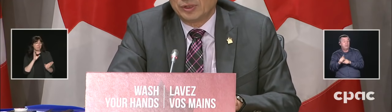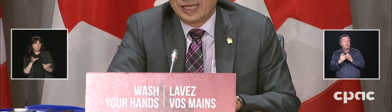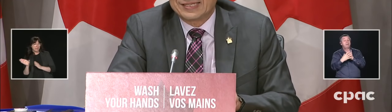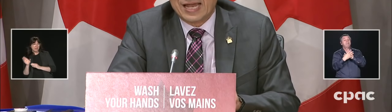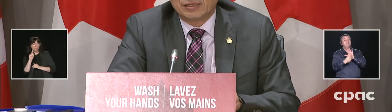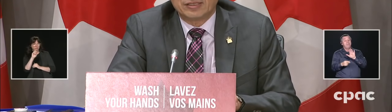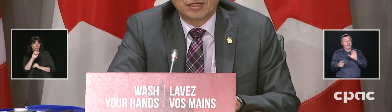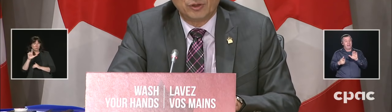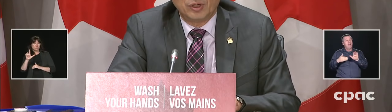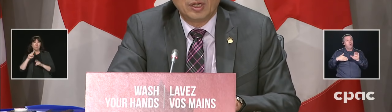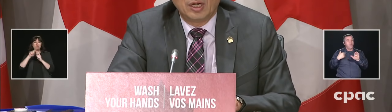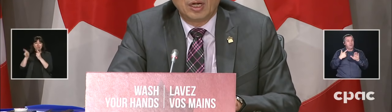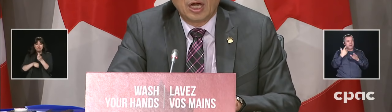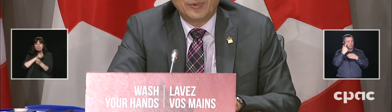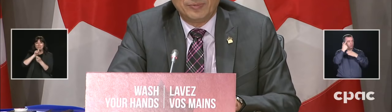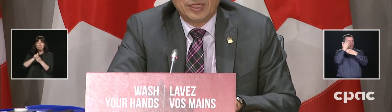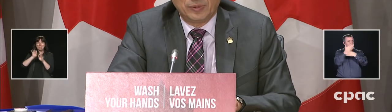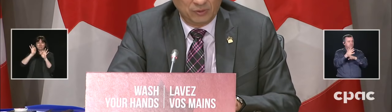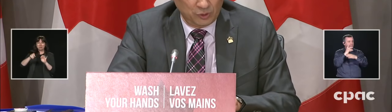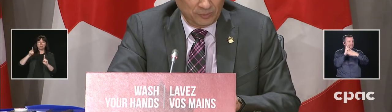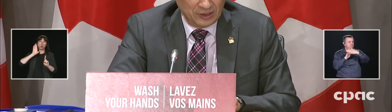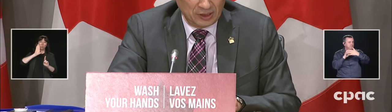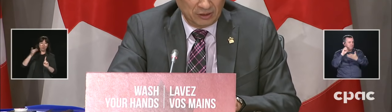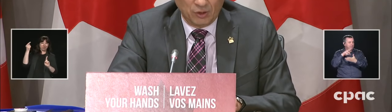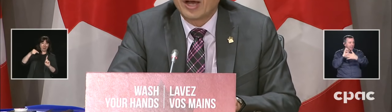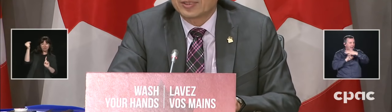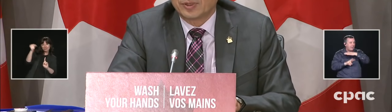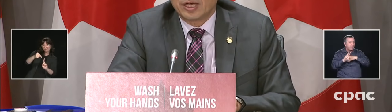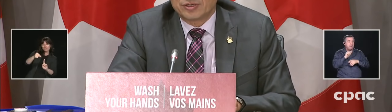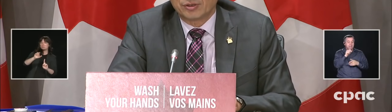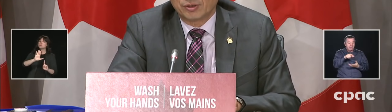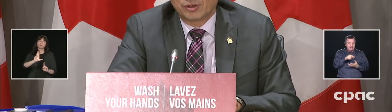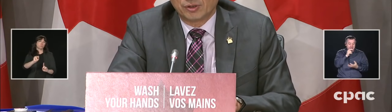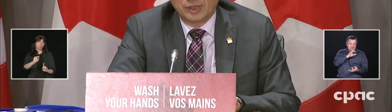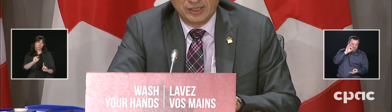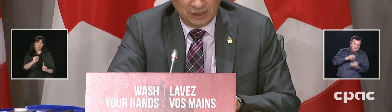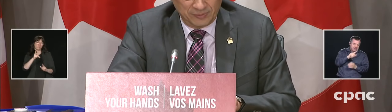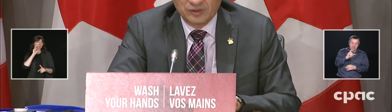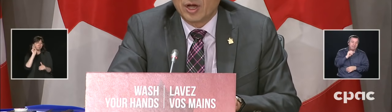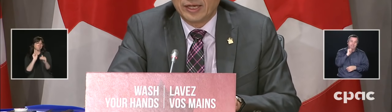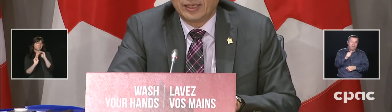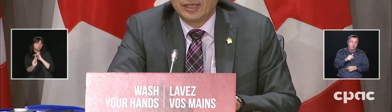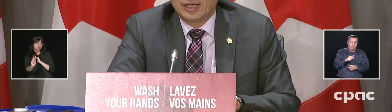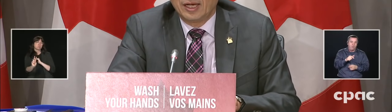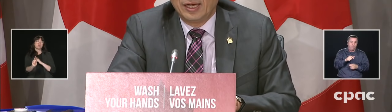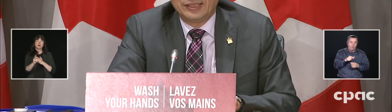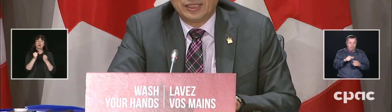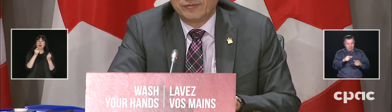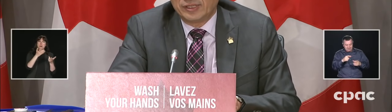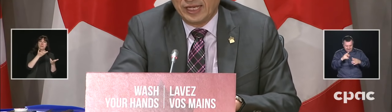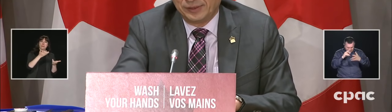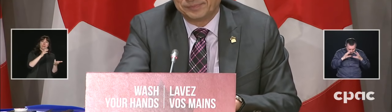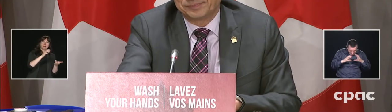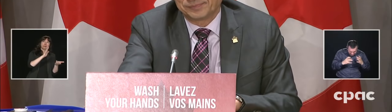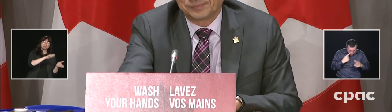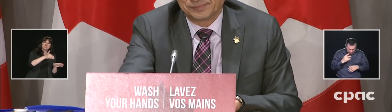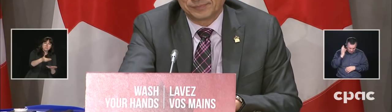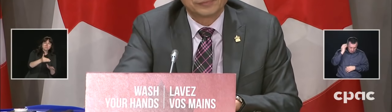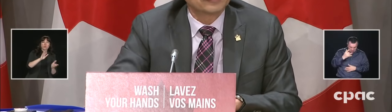ball that will exactly tell you how many people will be hospitalized or end up dying at the end of the